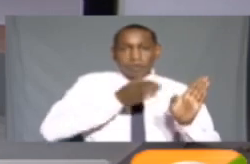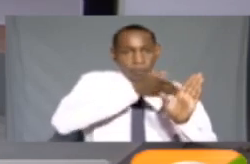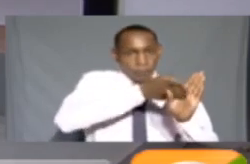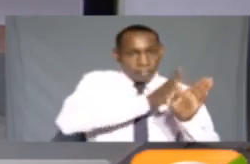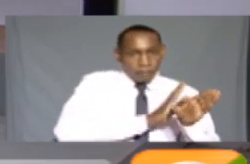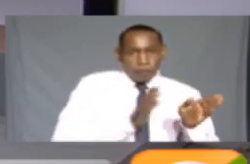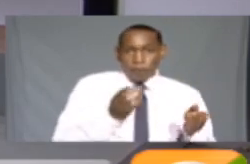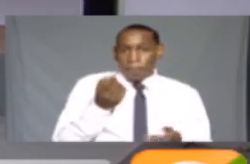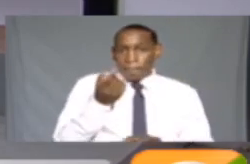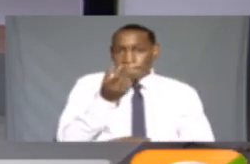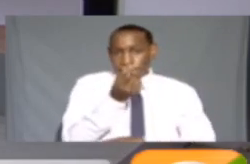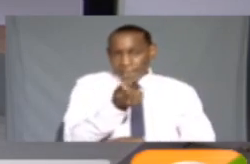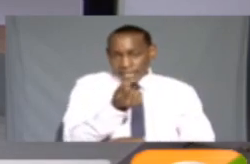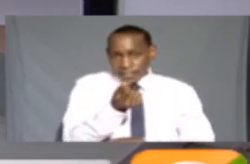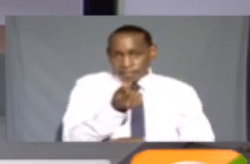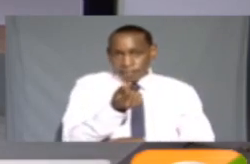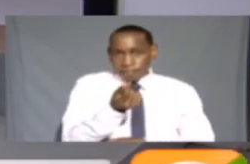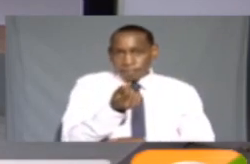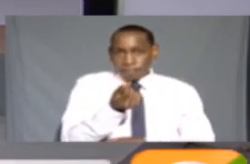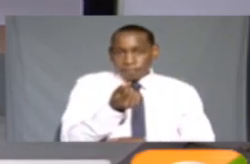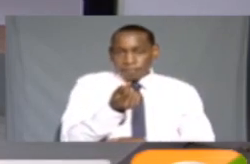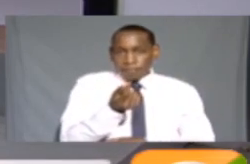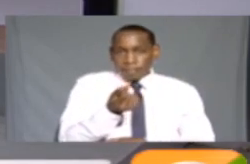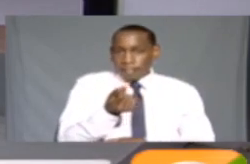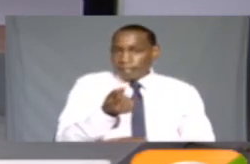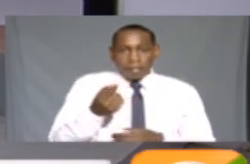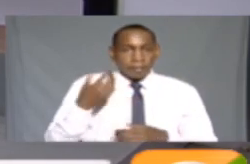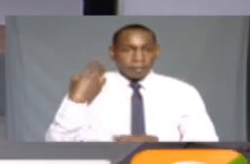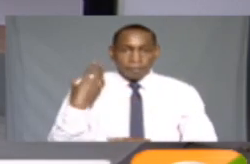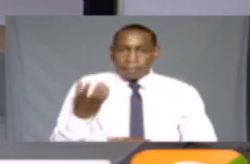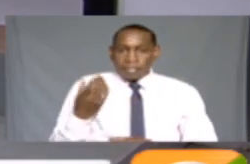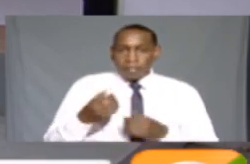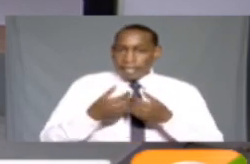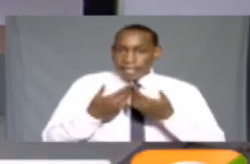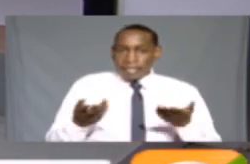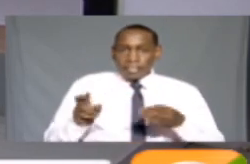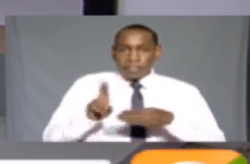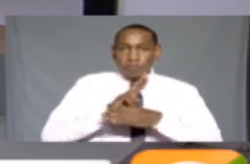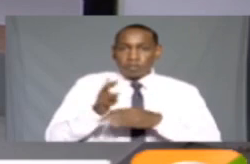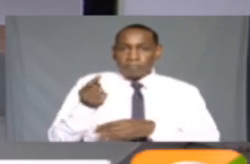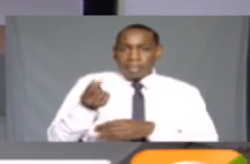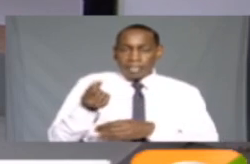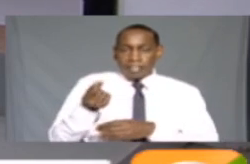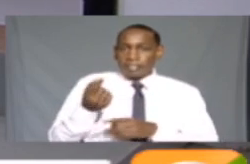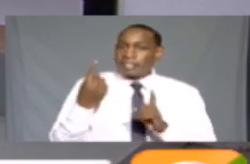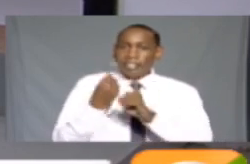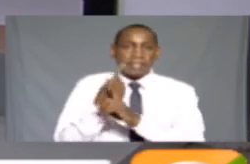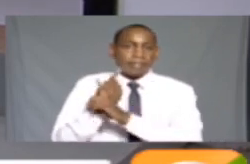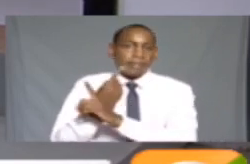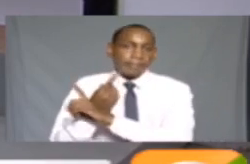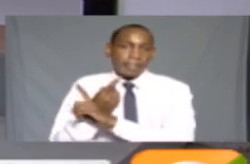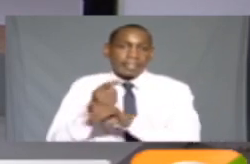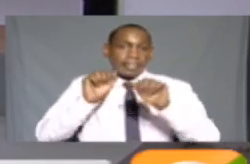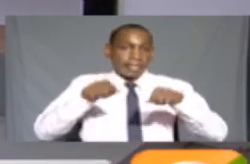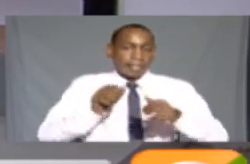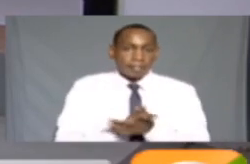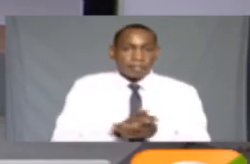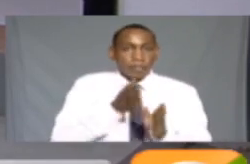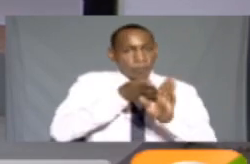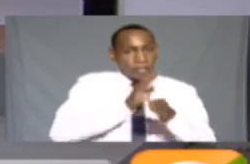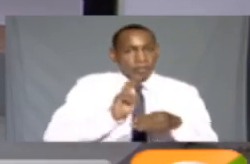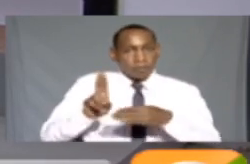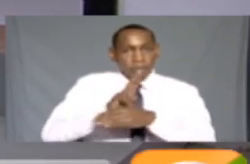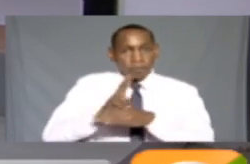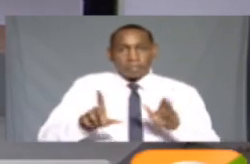of a coin, a note, or precious metal, or whatever is used as a currency, it could be cowrie shells, whatever, from use